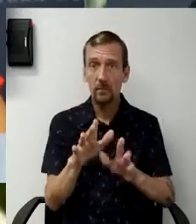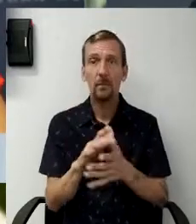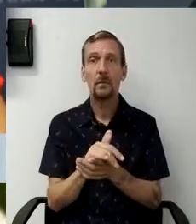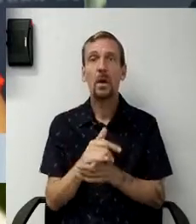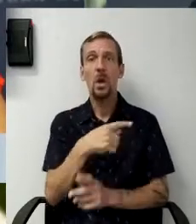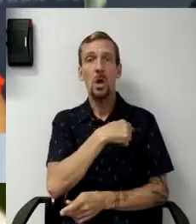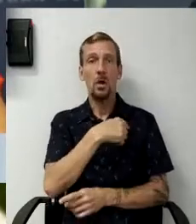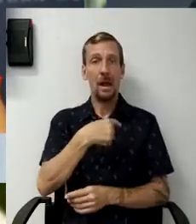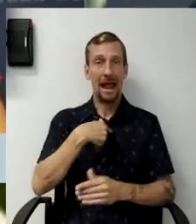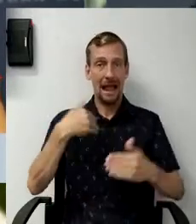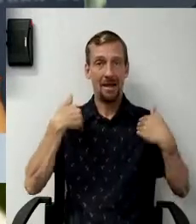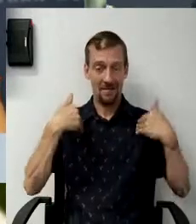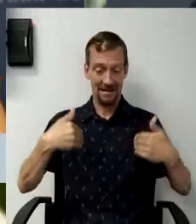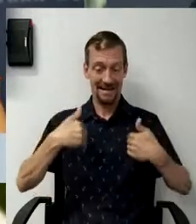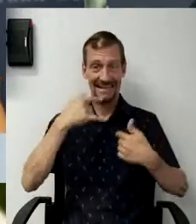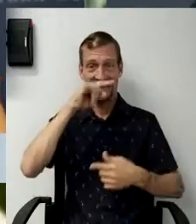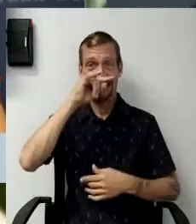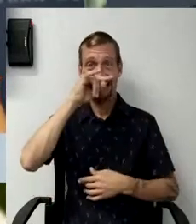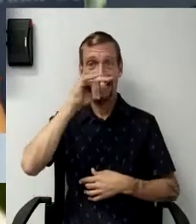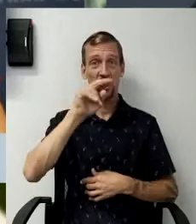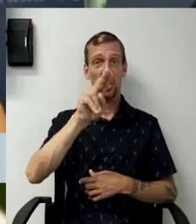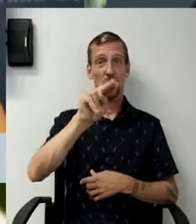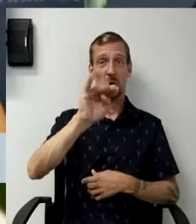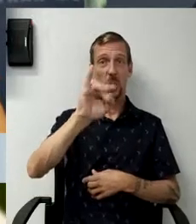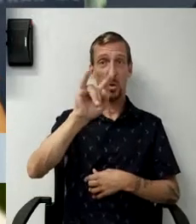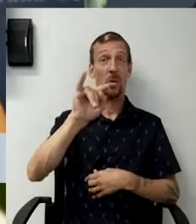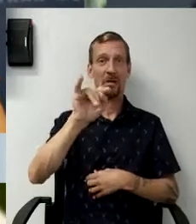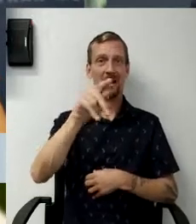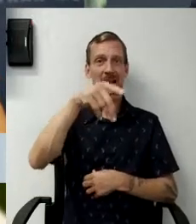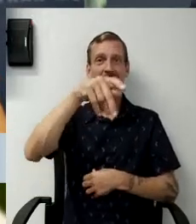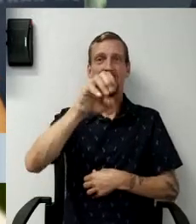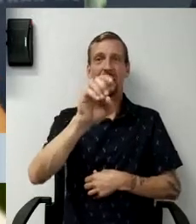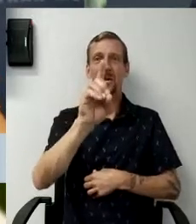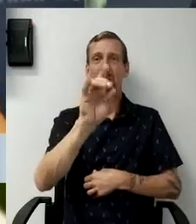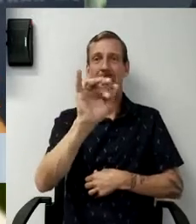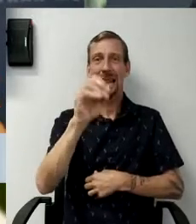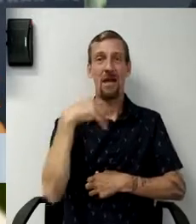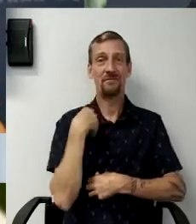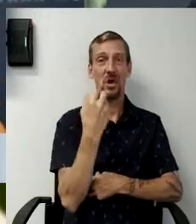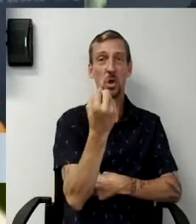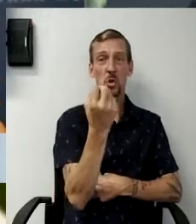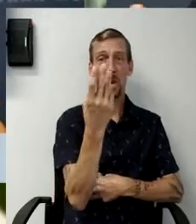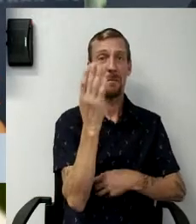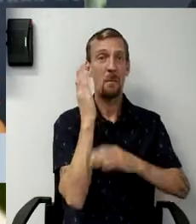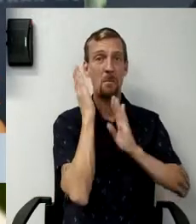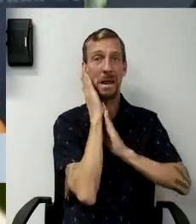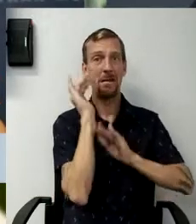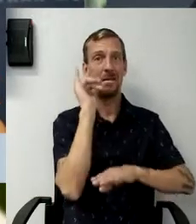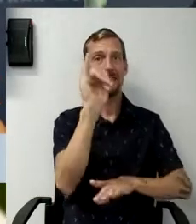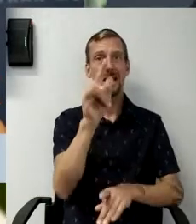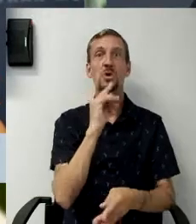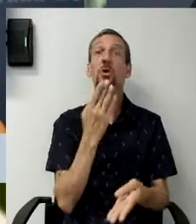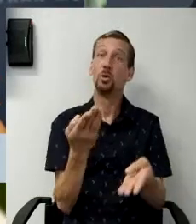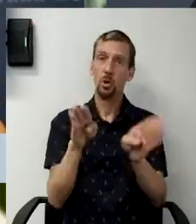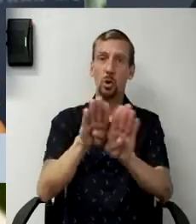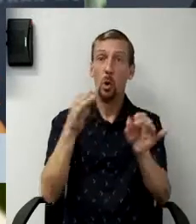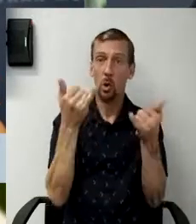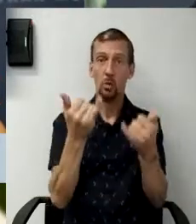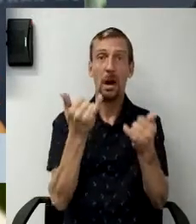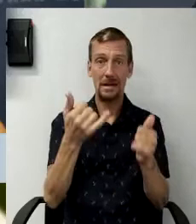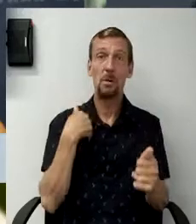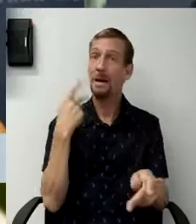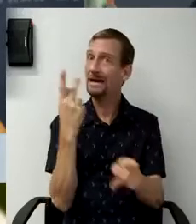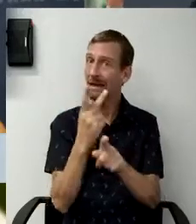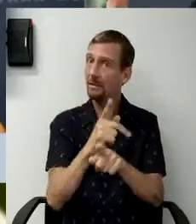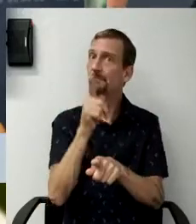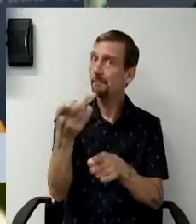our pediatric unit right now is closed. It's a 12-bed unit, and we purposely kept